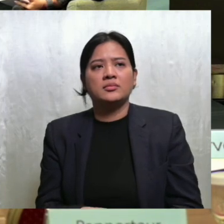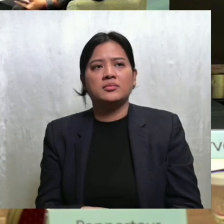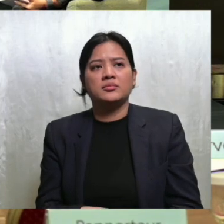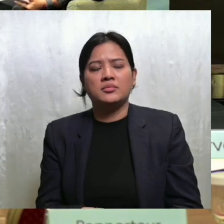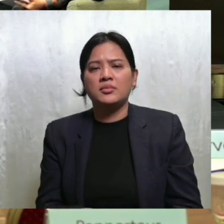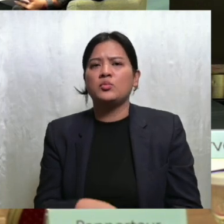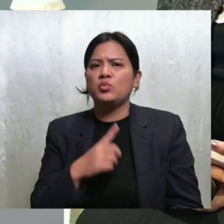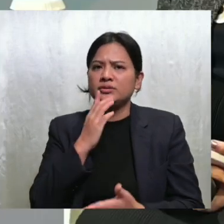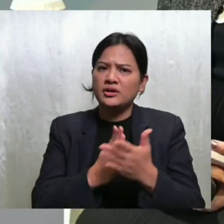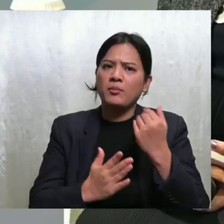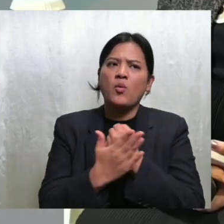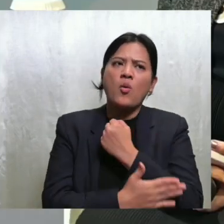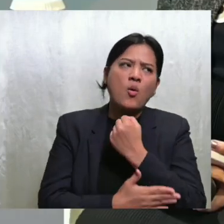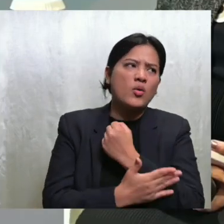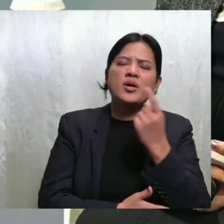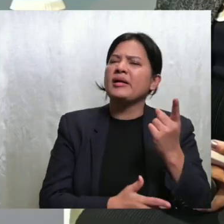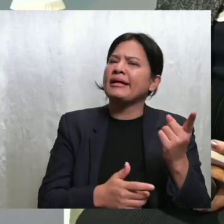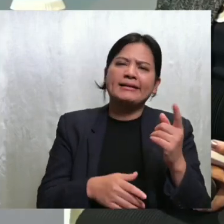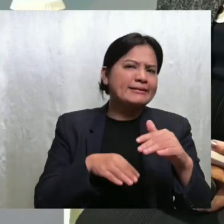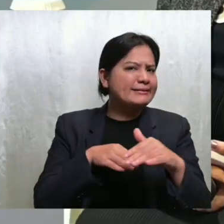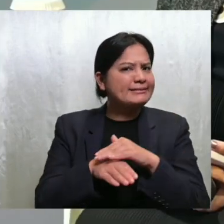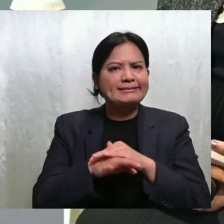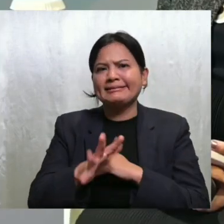the technology to make sure that,